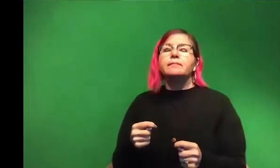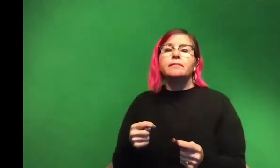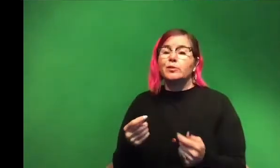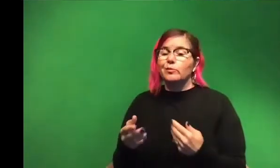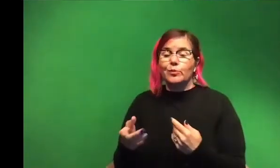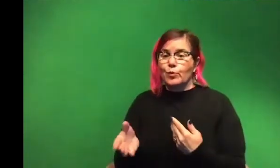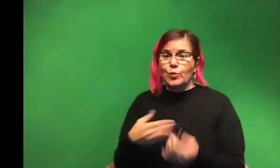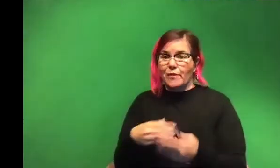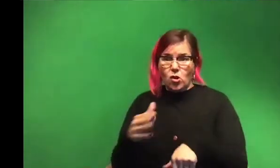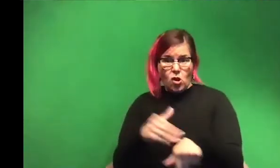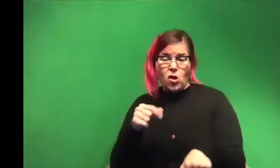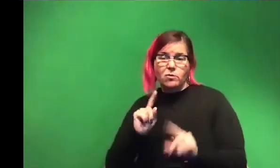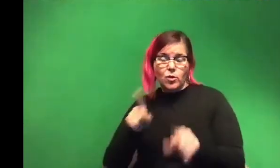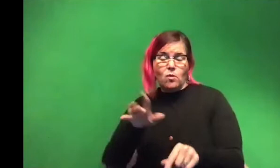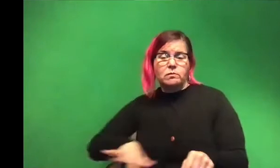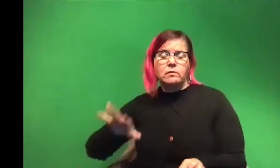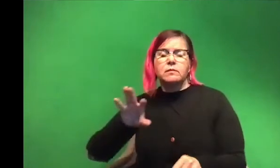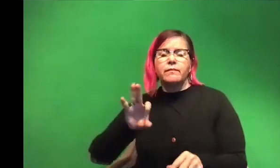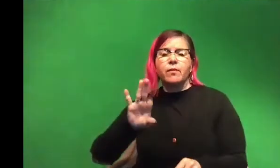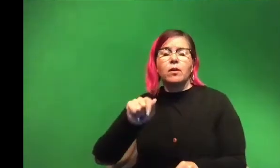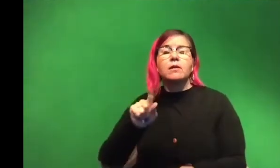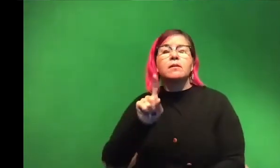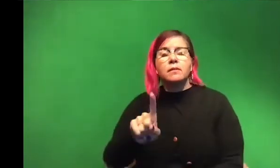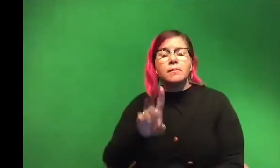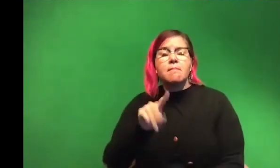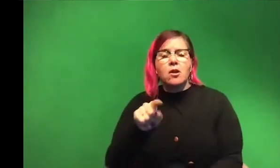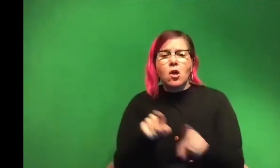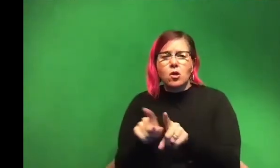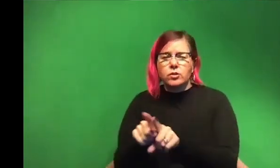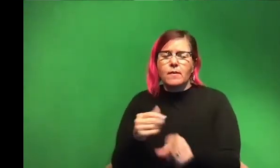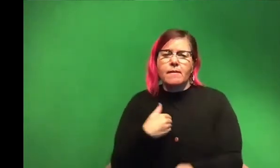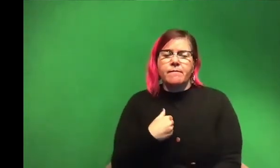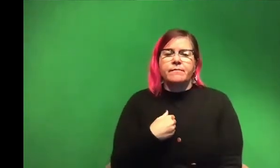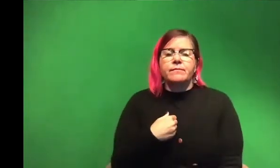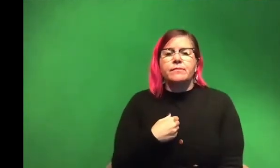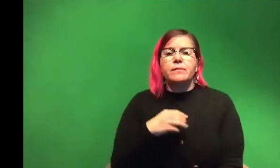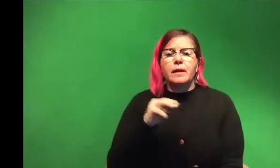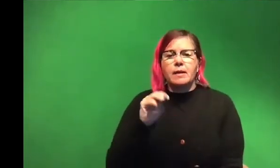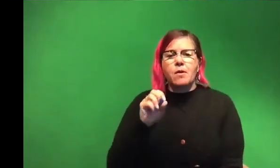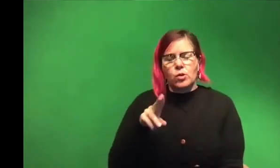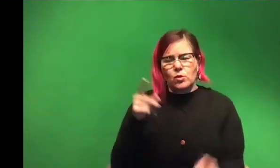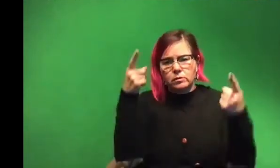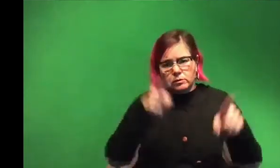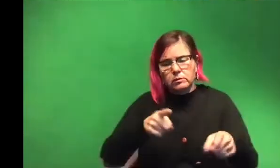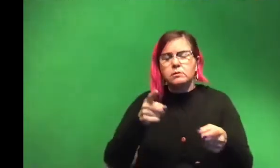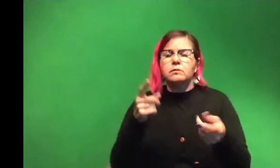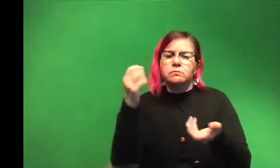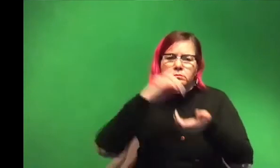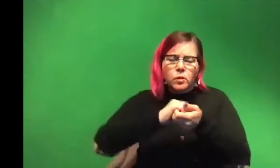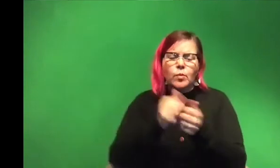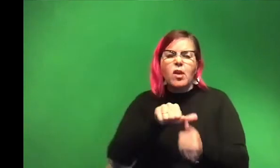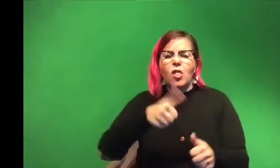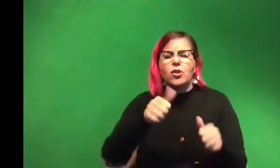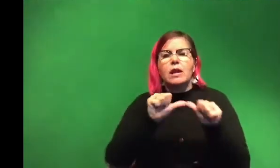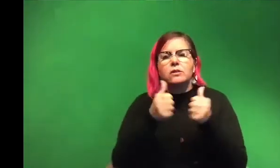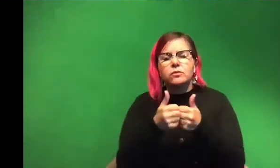go in the state of Florida. However, we also do have MOUs with other agencies or organizations, one